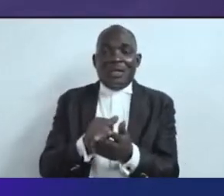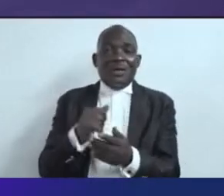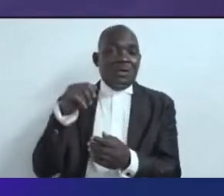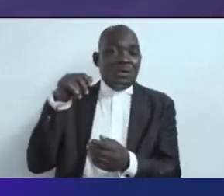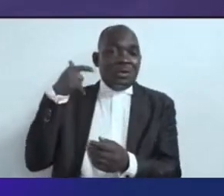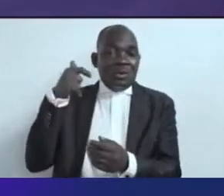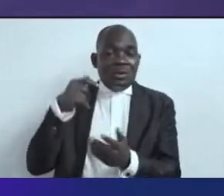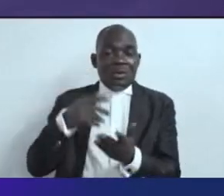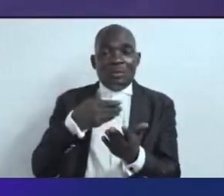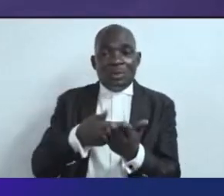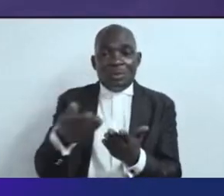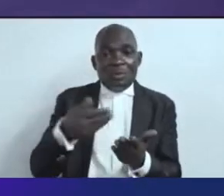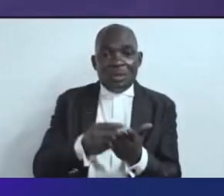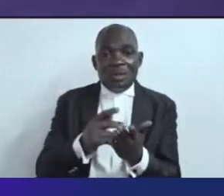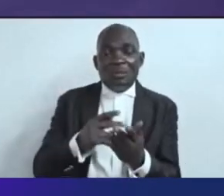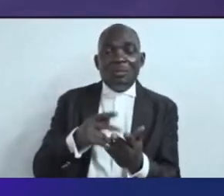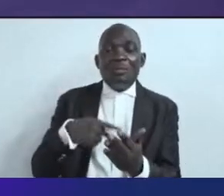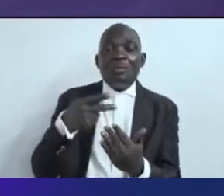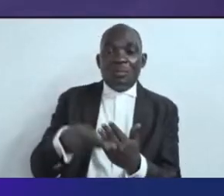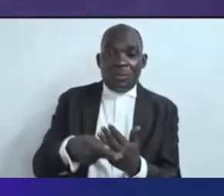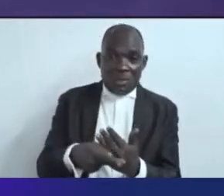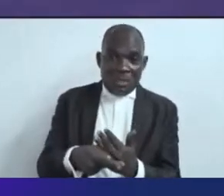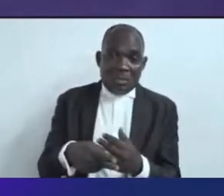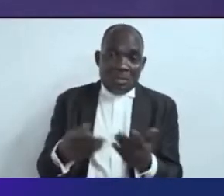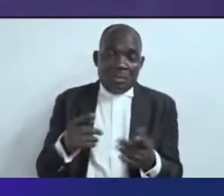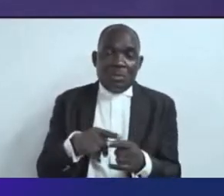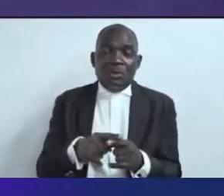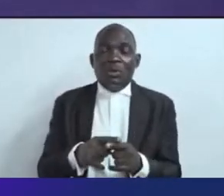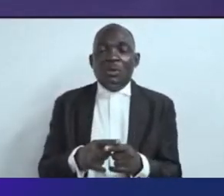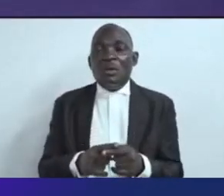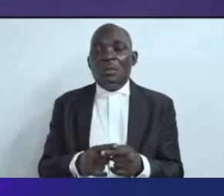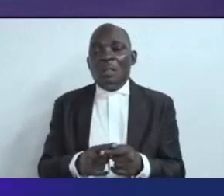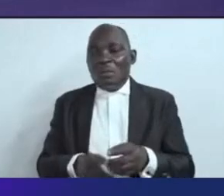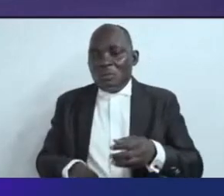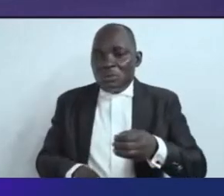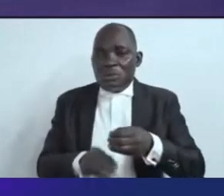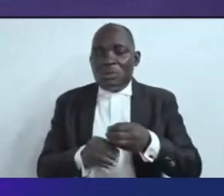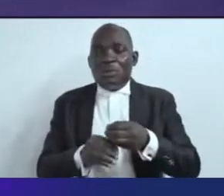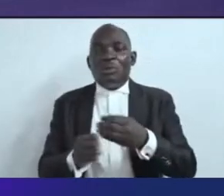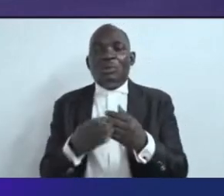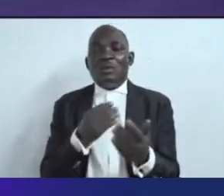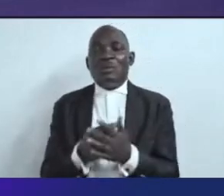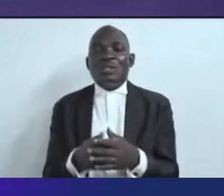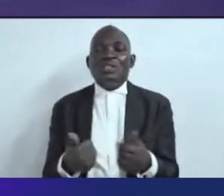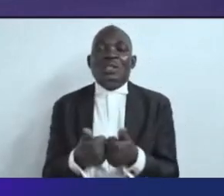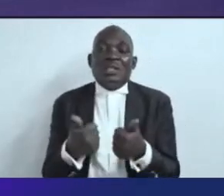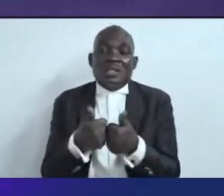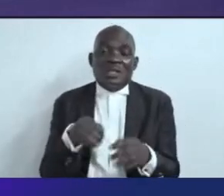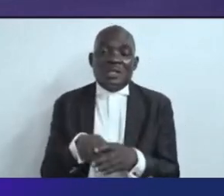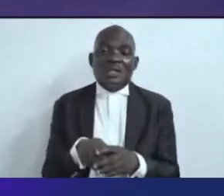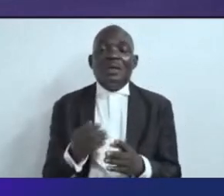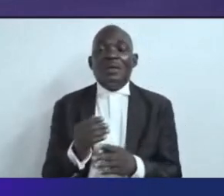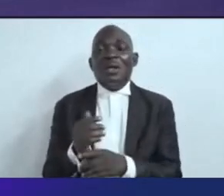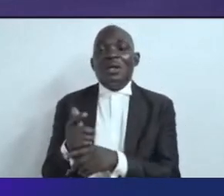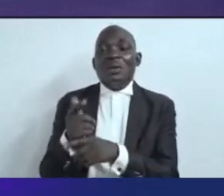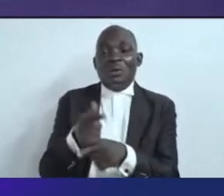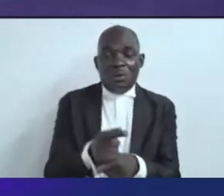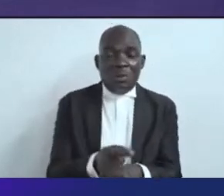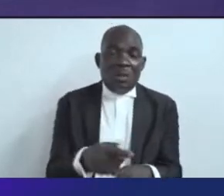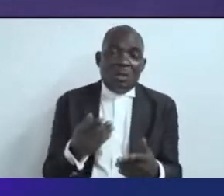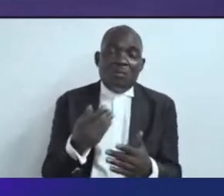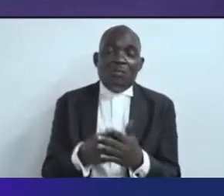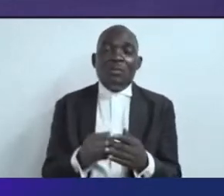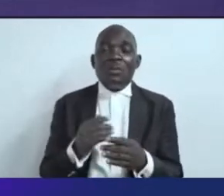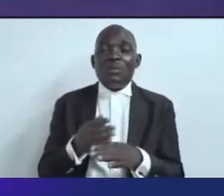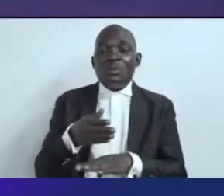purchasing program, right, to compensate for any shortfalls in outflows from